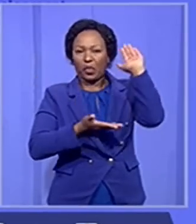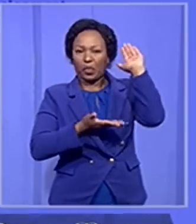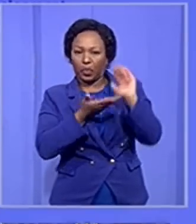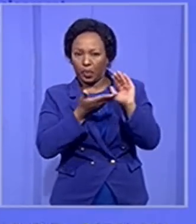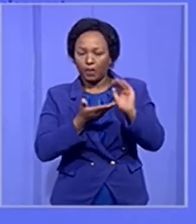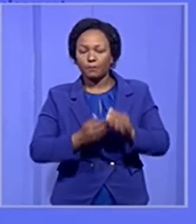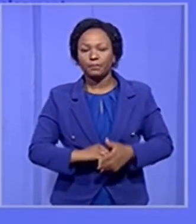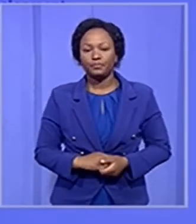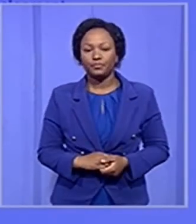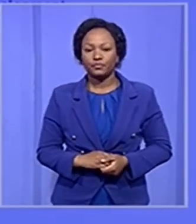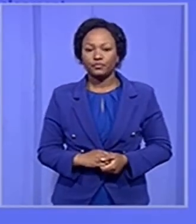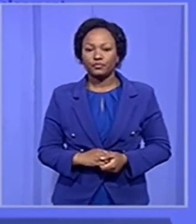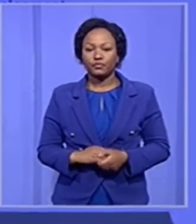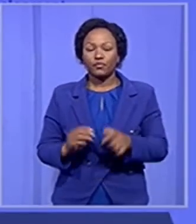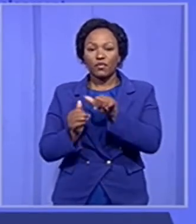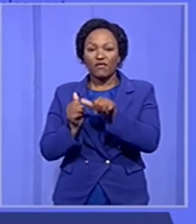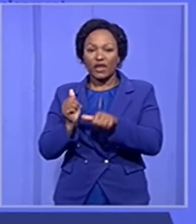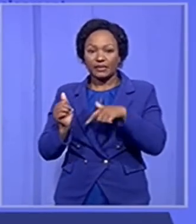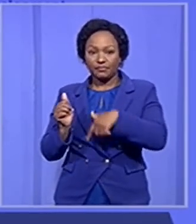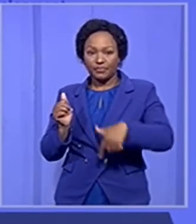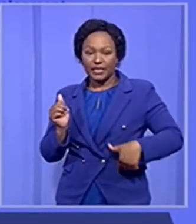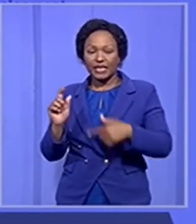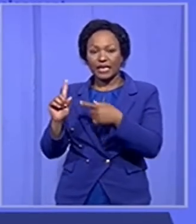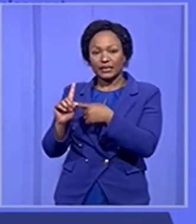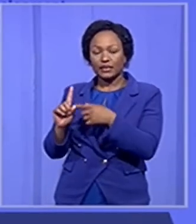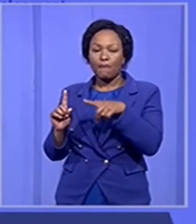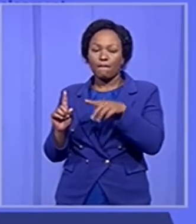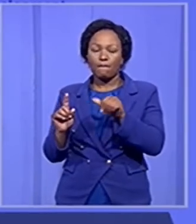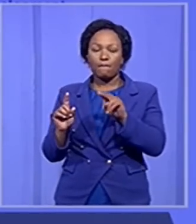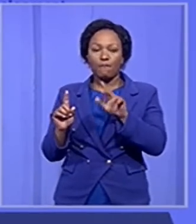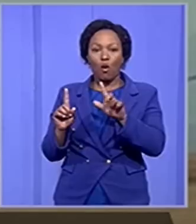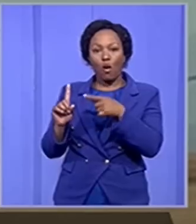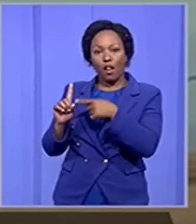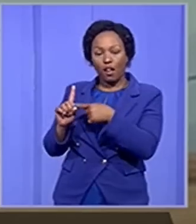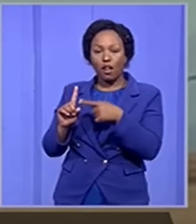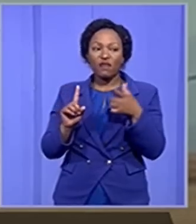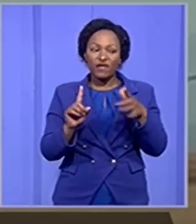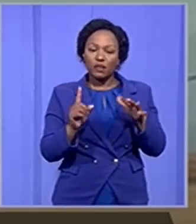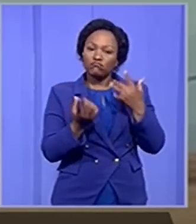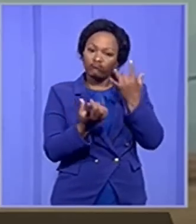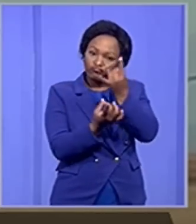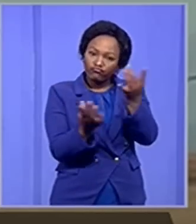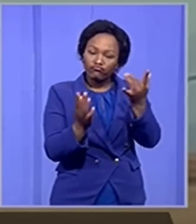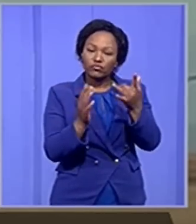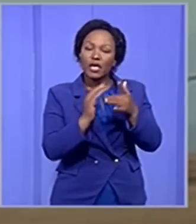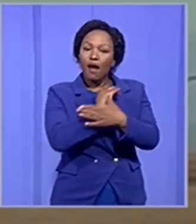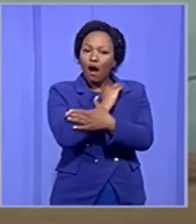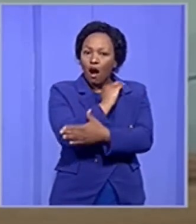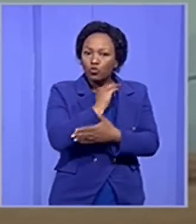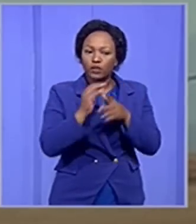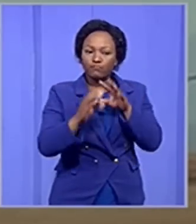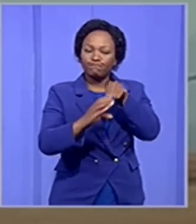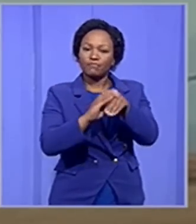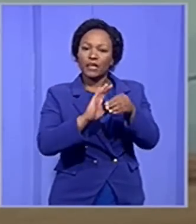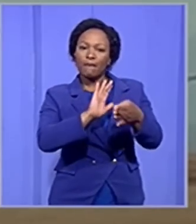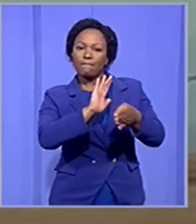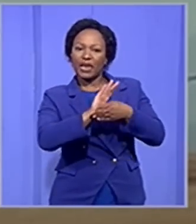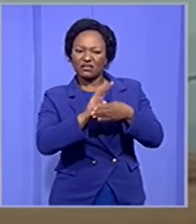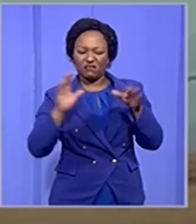Motlatsa Mopresidente Paul Mashatile o netefaleditse ditokololo tsa BRICS le dinaga tse dingwe tseo diikonomi tsa tsona di santseng di gola